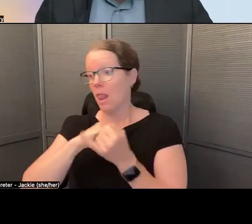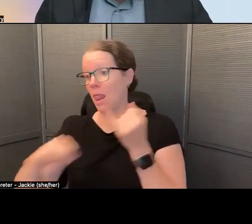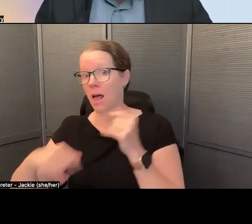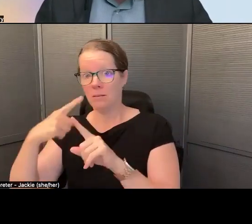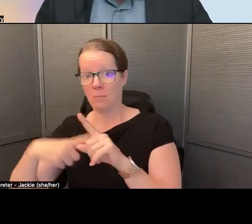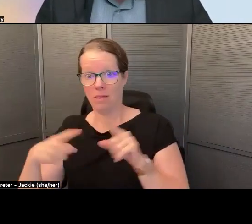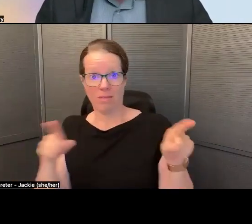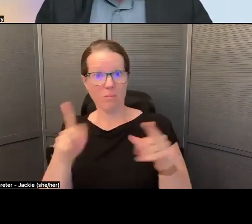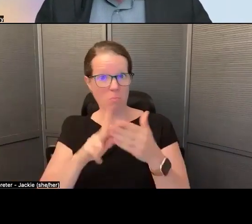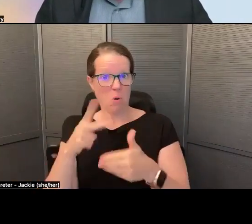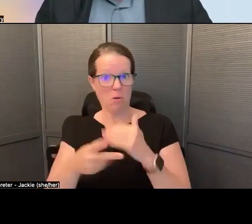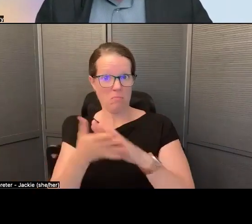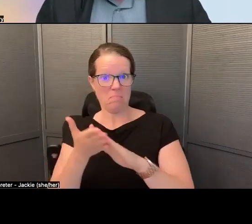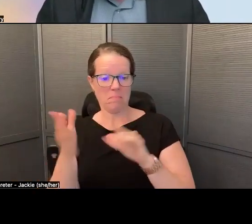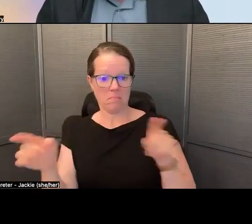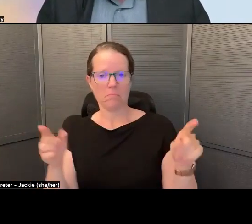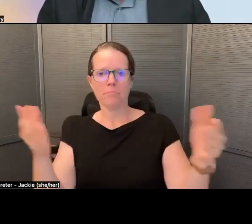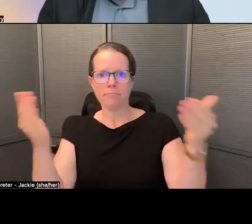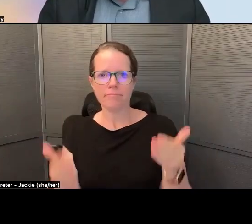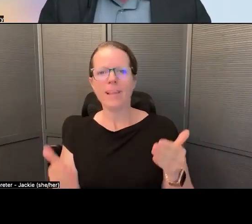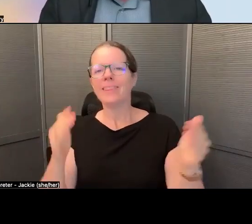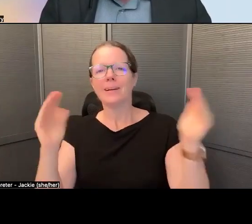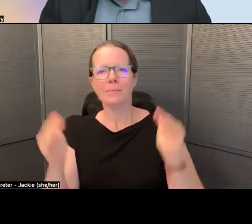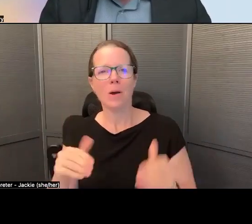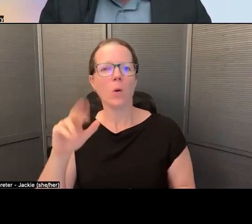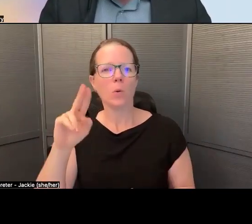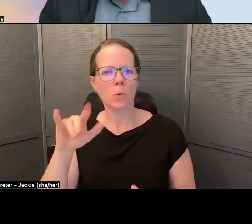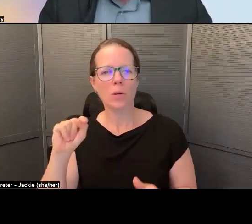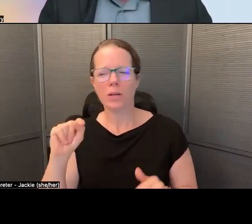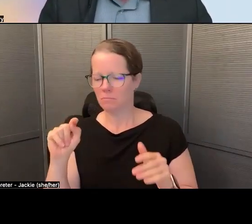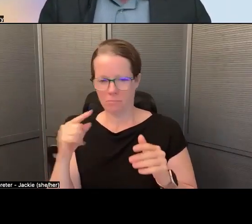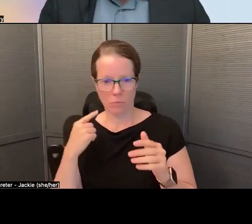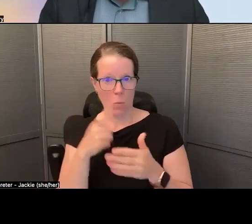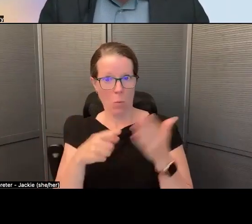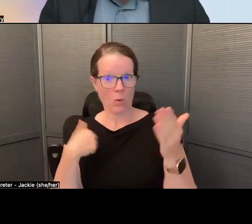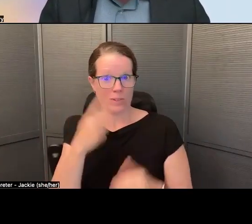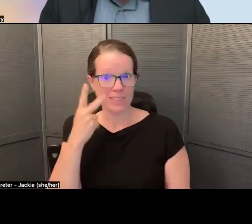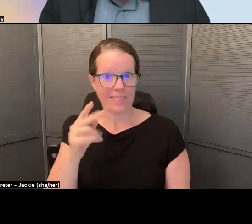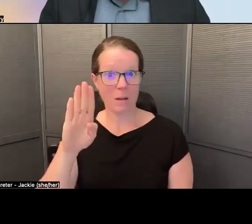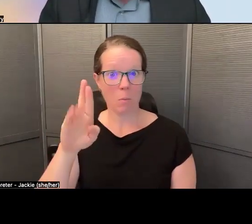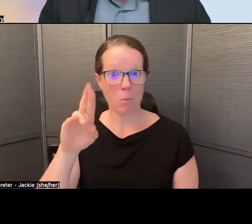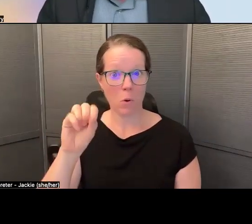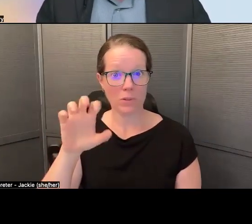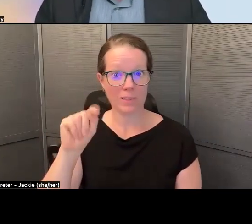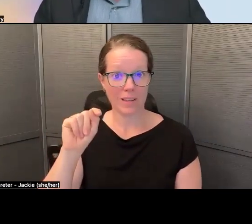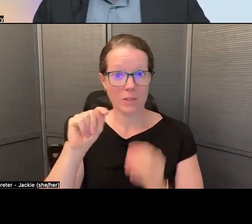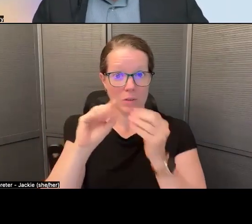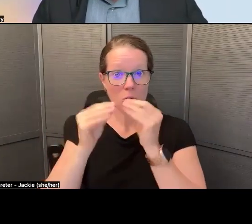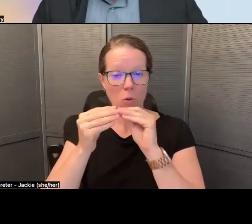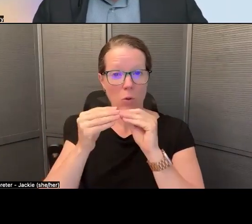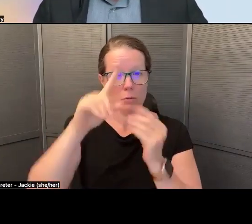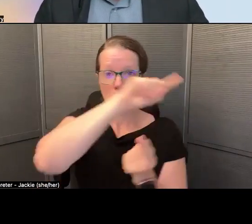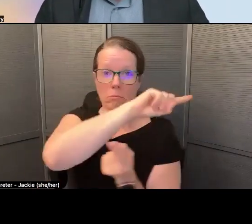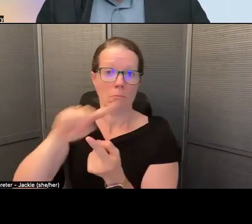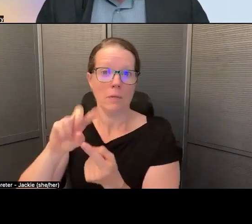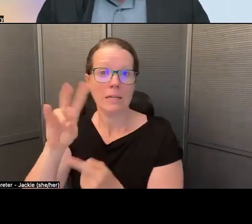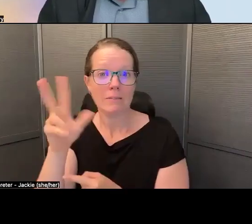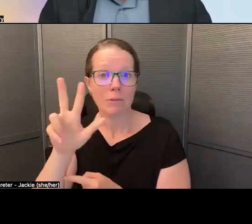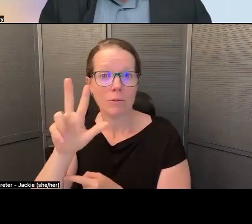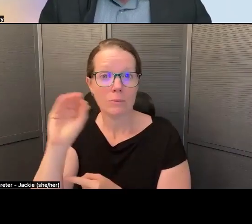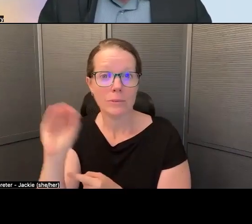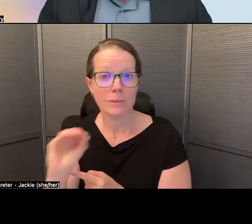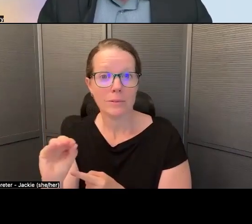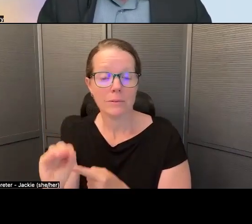average across them, we see that the incidence of high Brosset scores dropped 73%, incidence of aggression